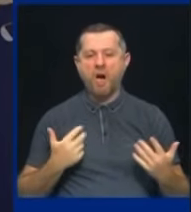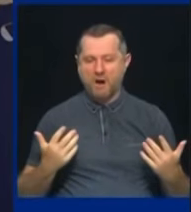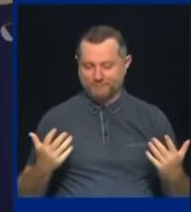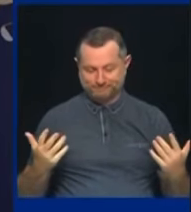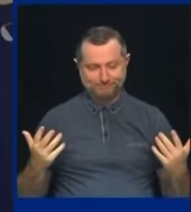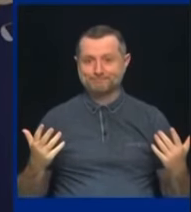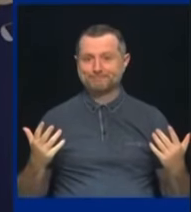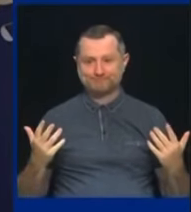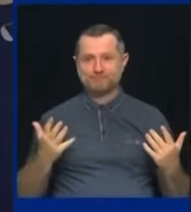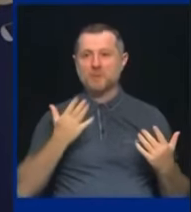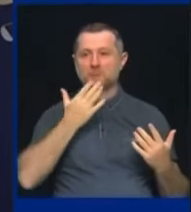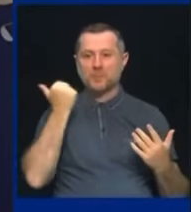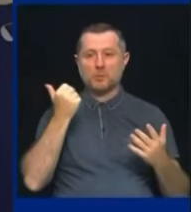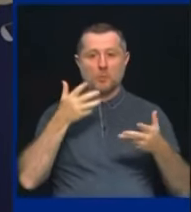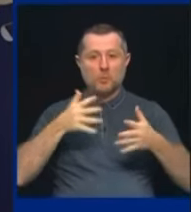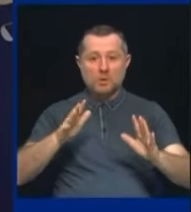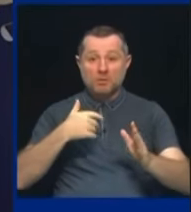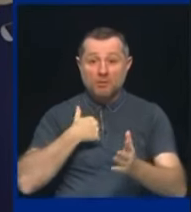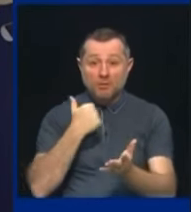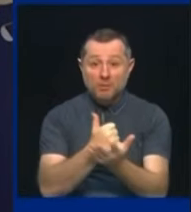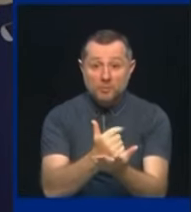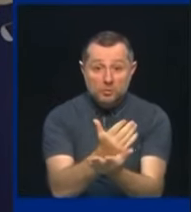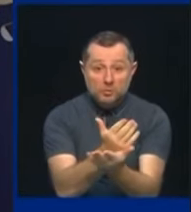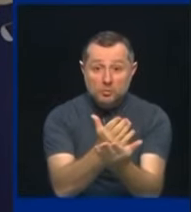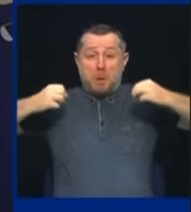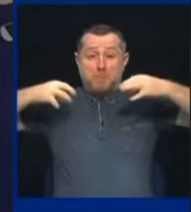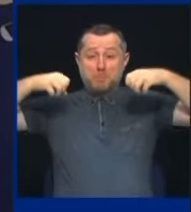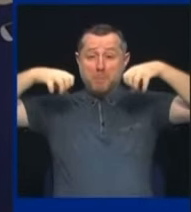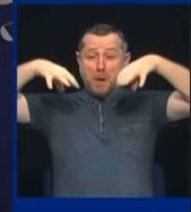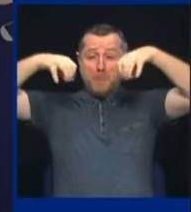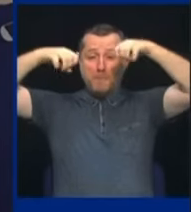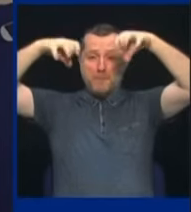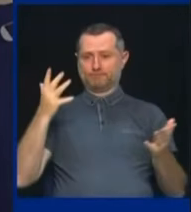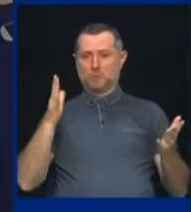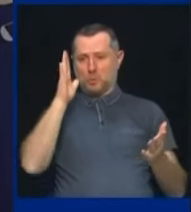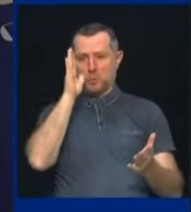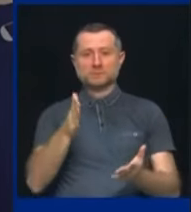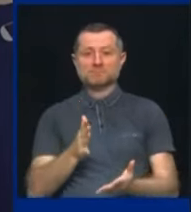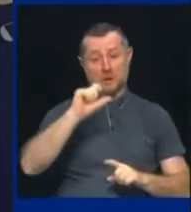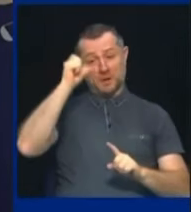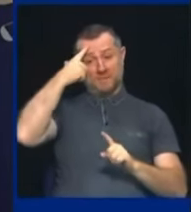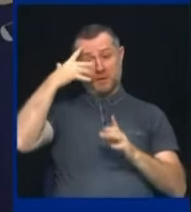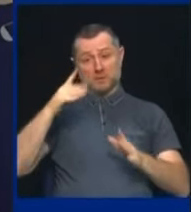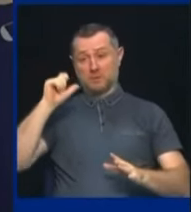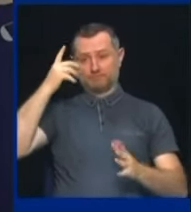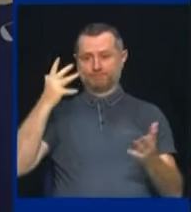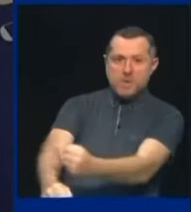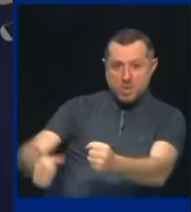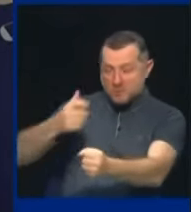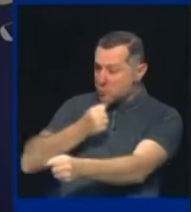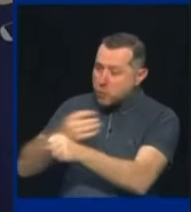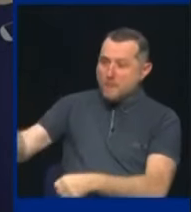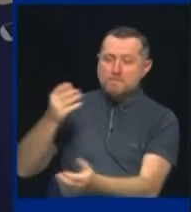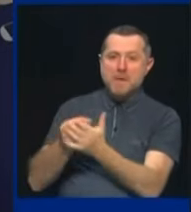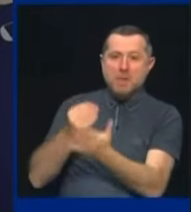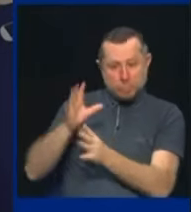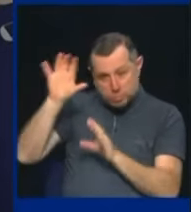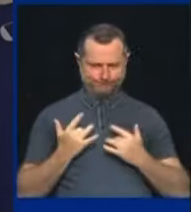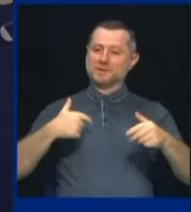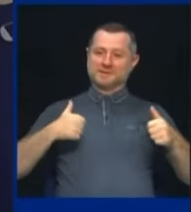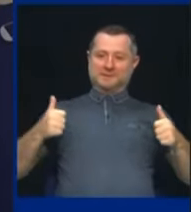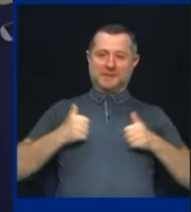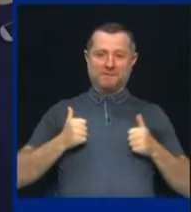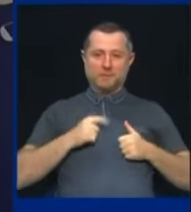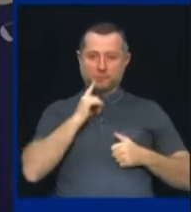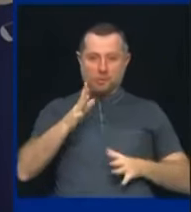The best way I can help now is if I brutalize millions of taxpayers. I cannot be the